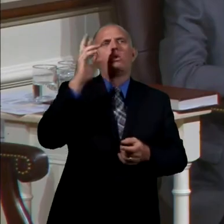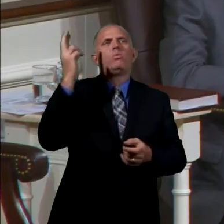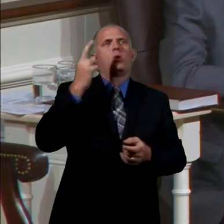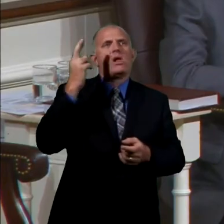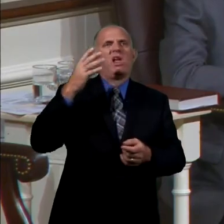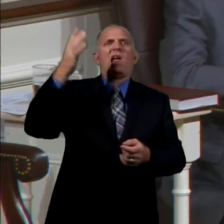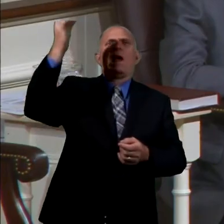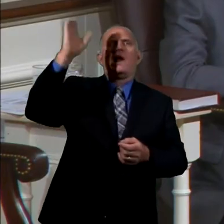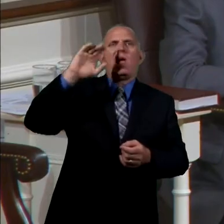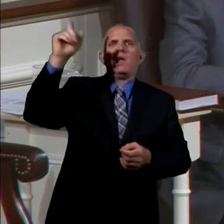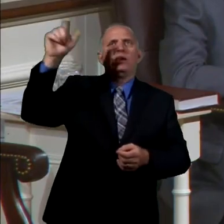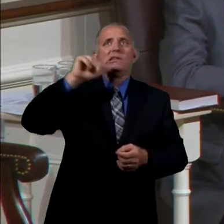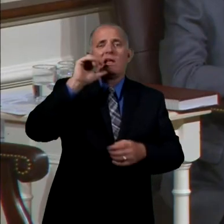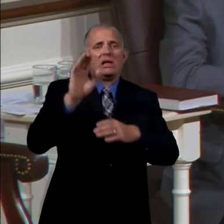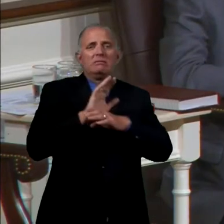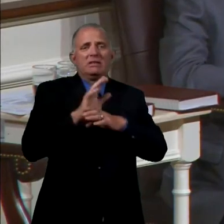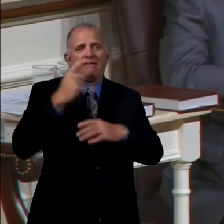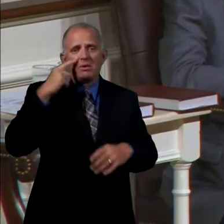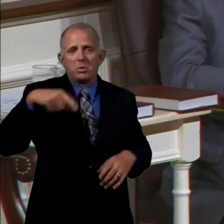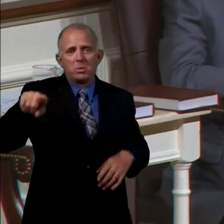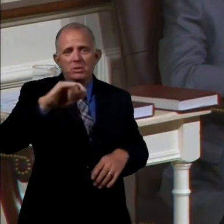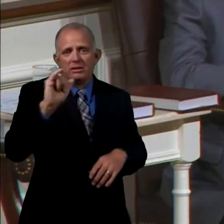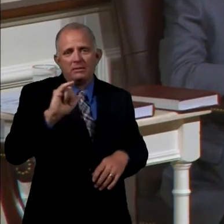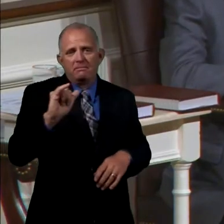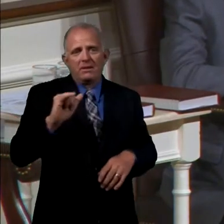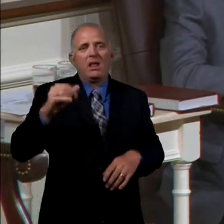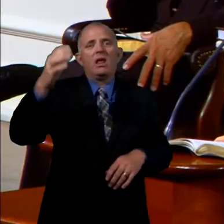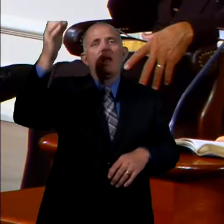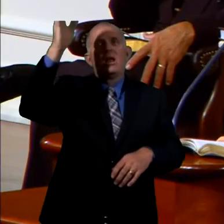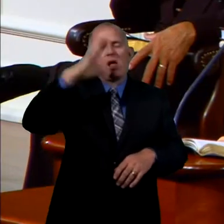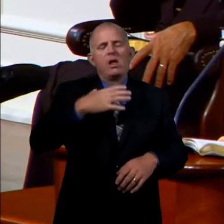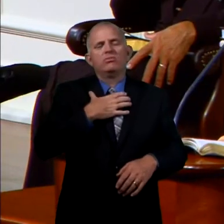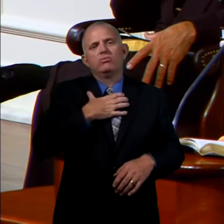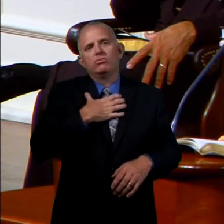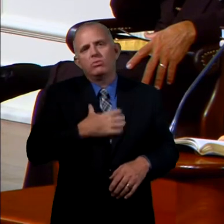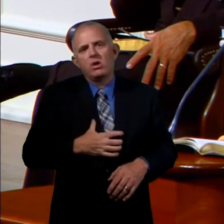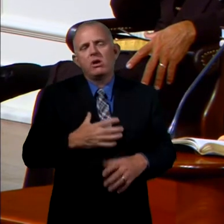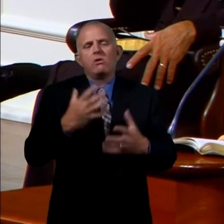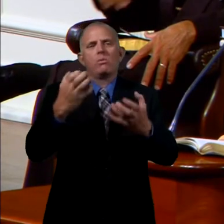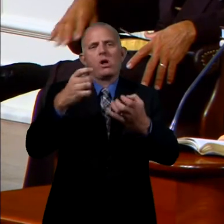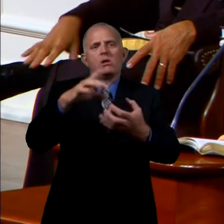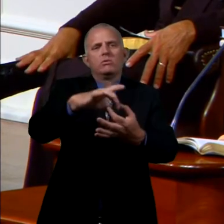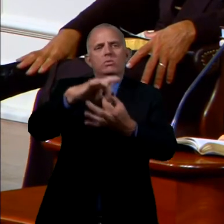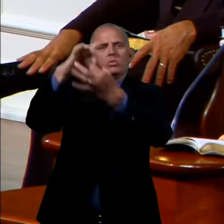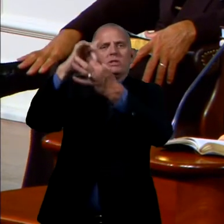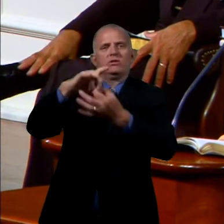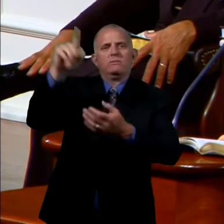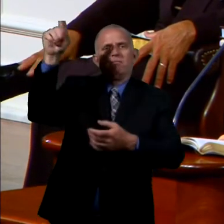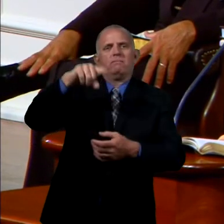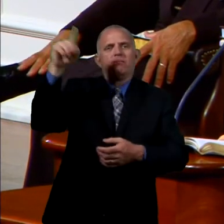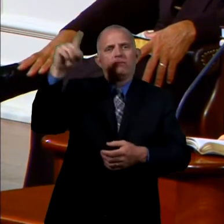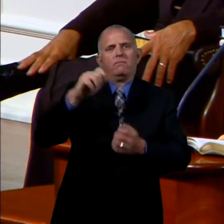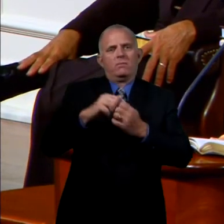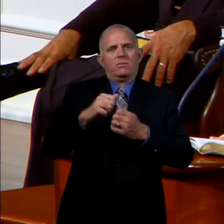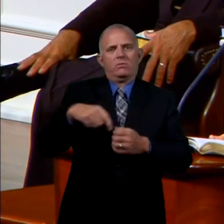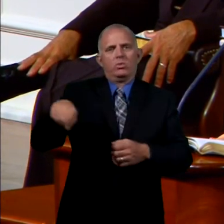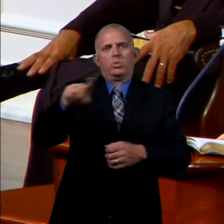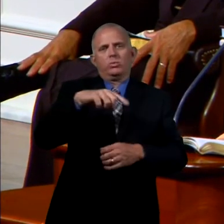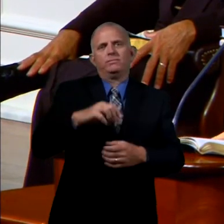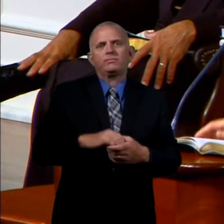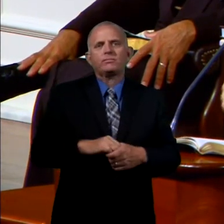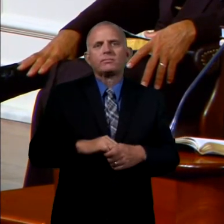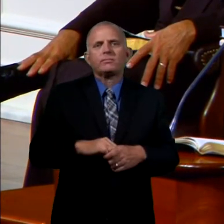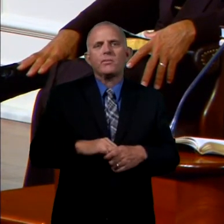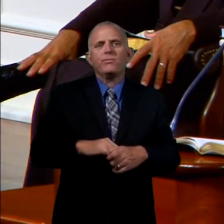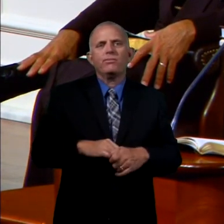for you either. God craves a relationship with you. If you can't wonder what the meaning of